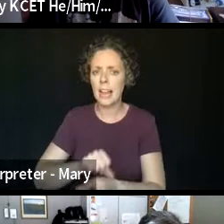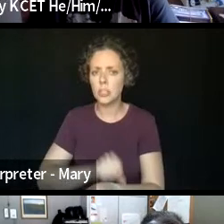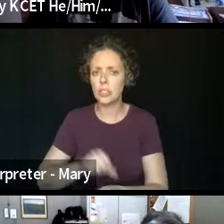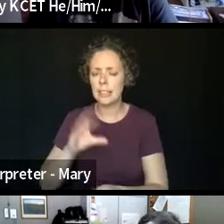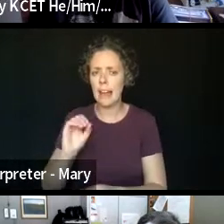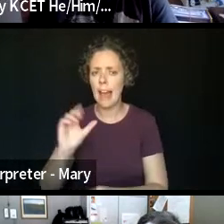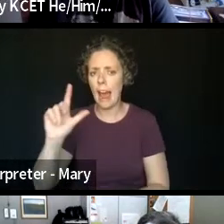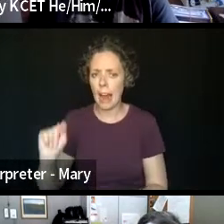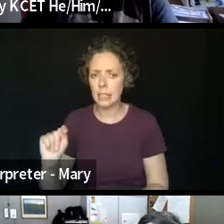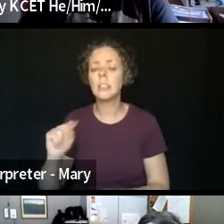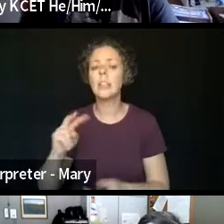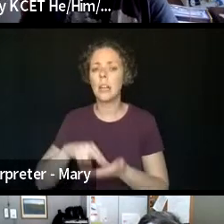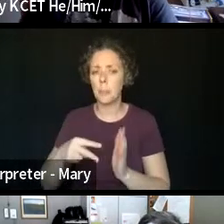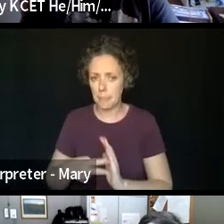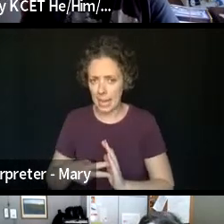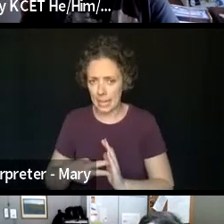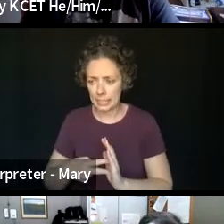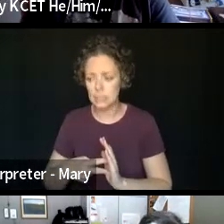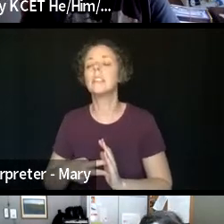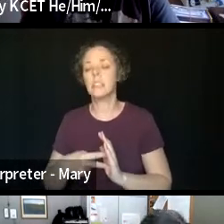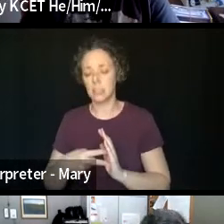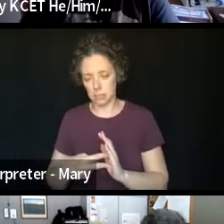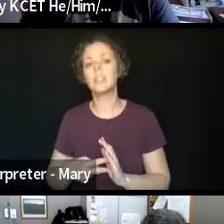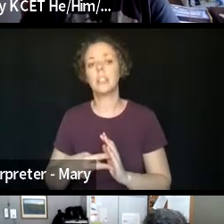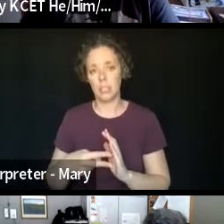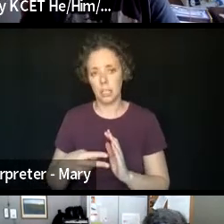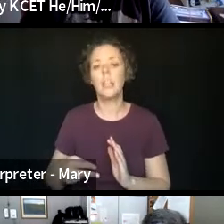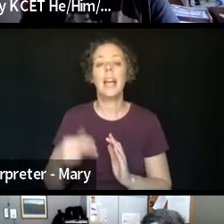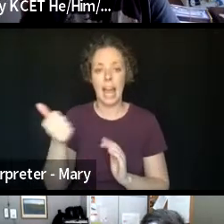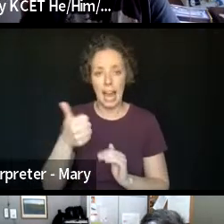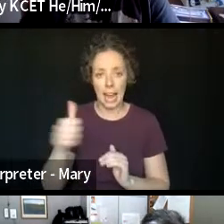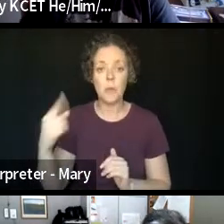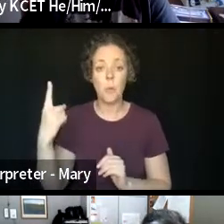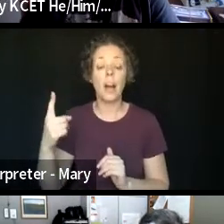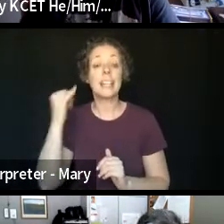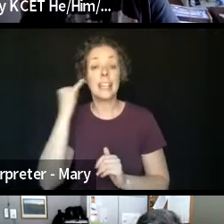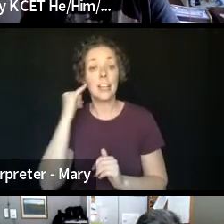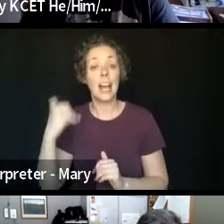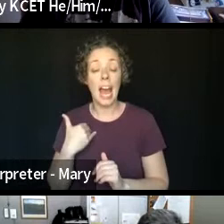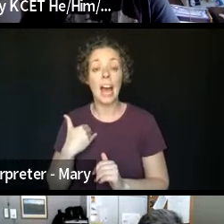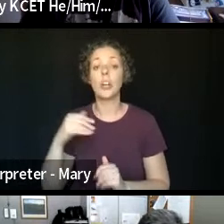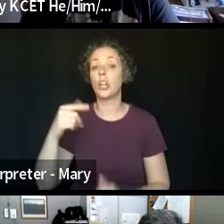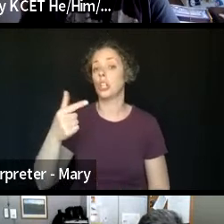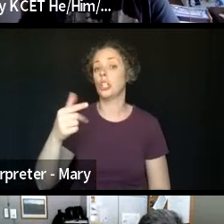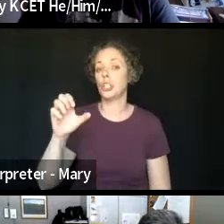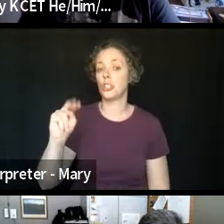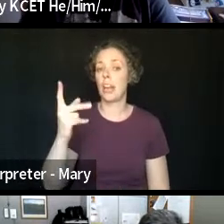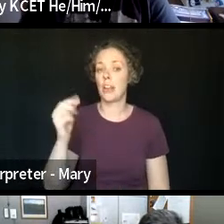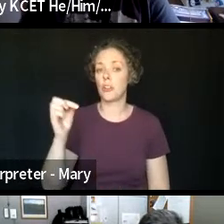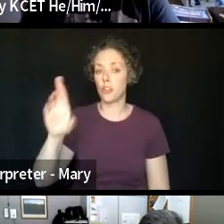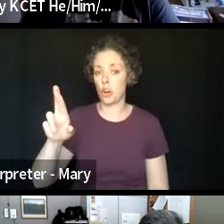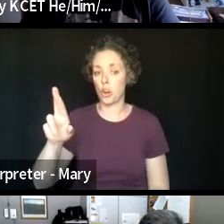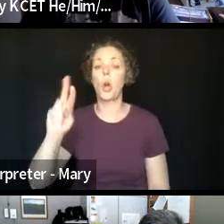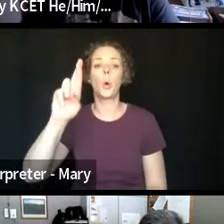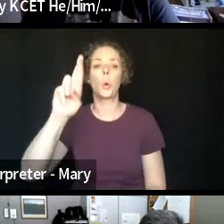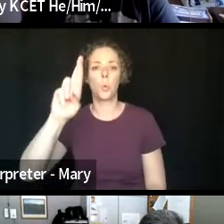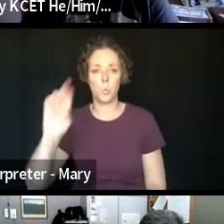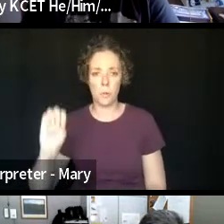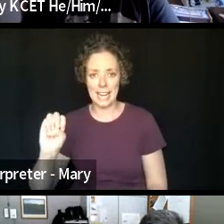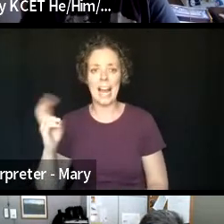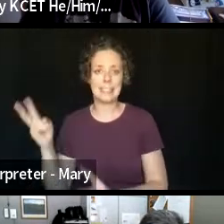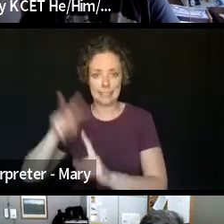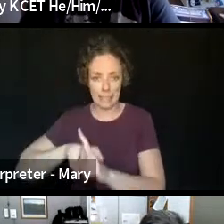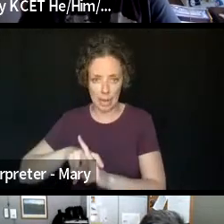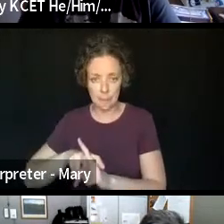an individual who had gender reassignment service performed as a child to bring a civil cause of action under the act against